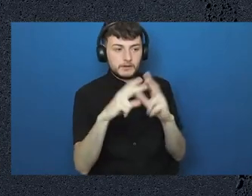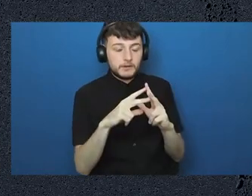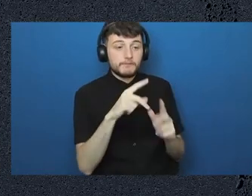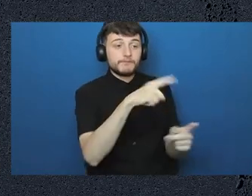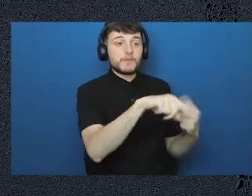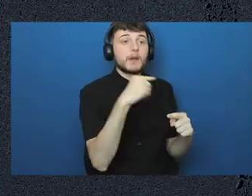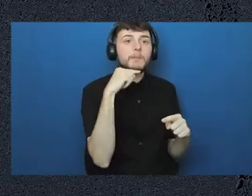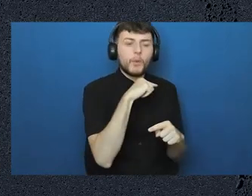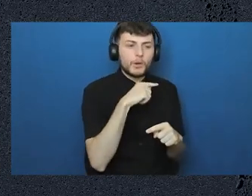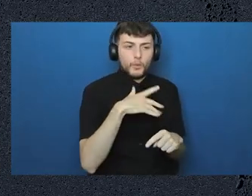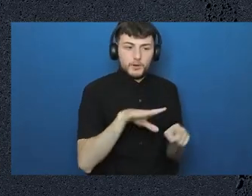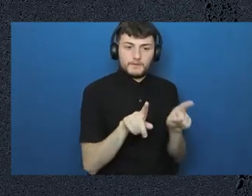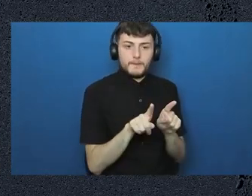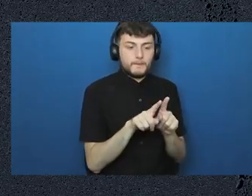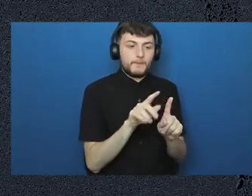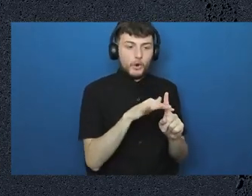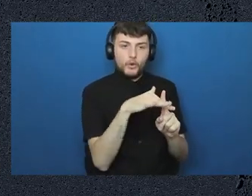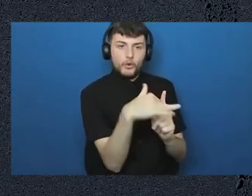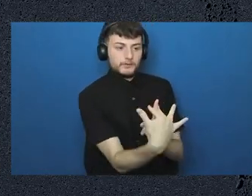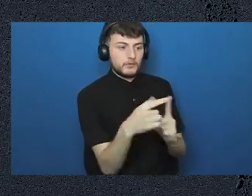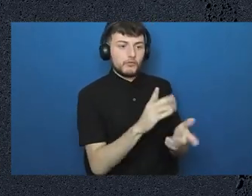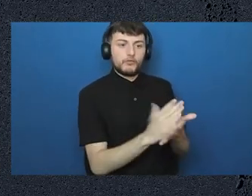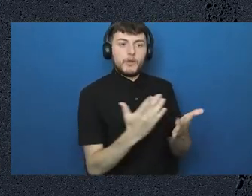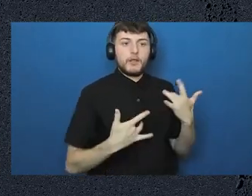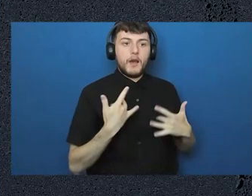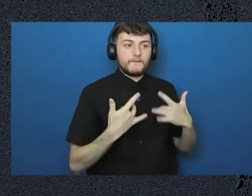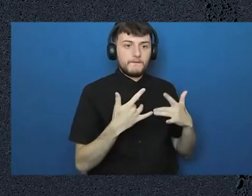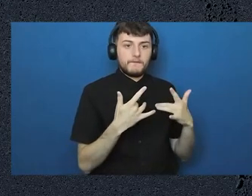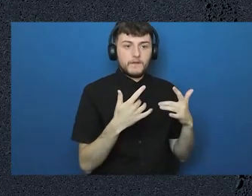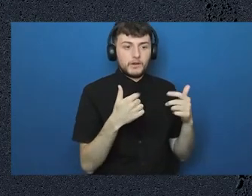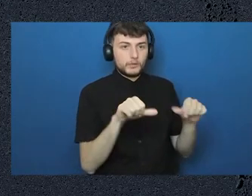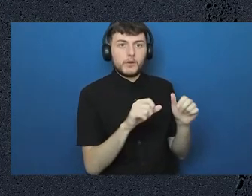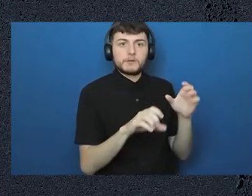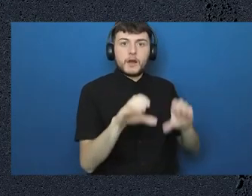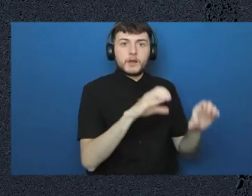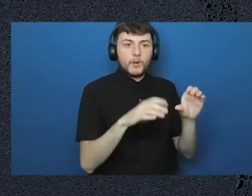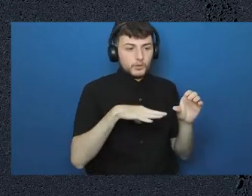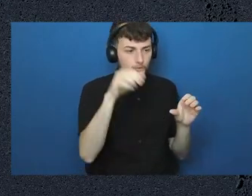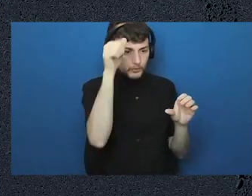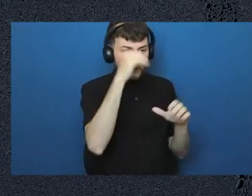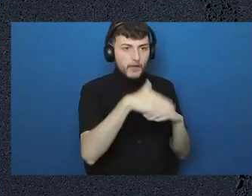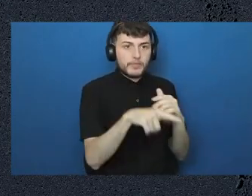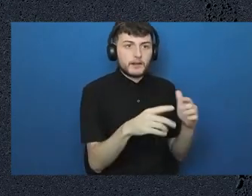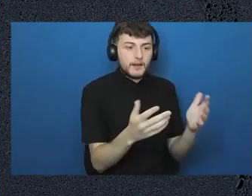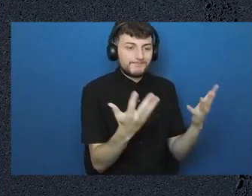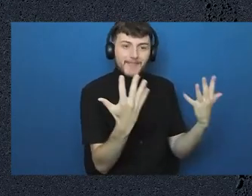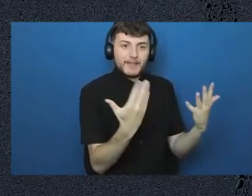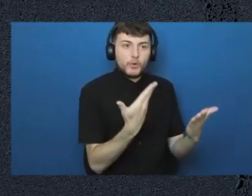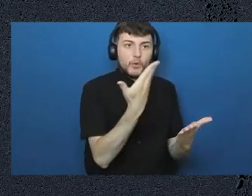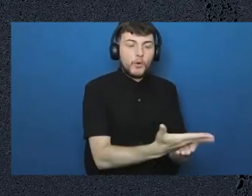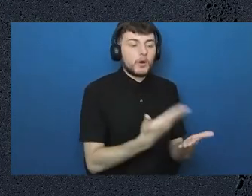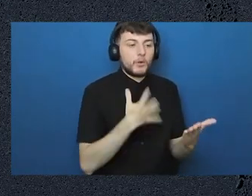that contextual, you know, real-world applications, real-world examples, a sense of a social story around their